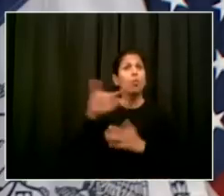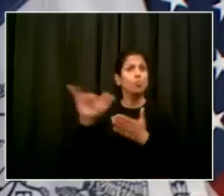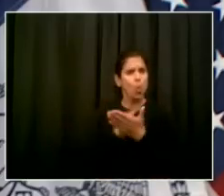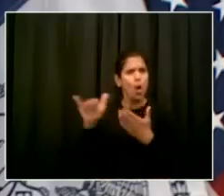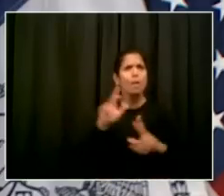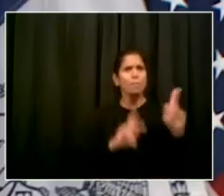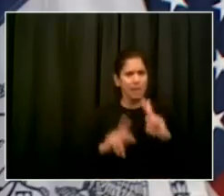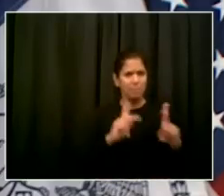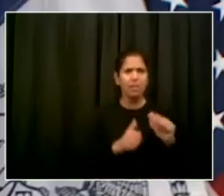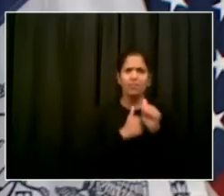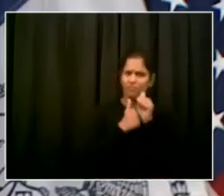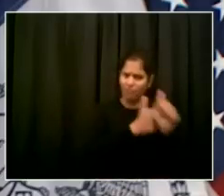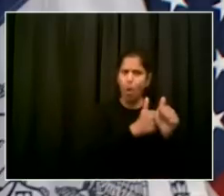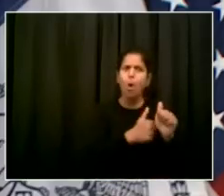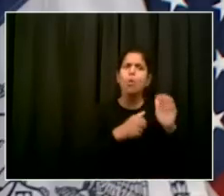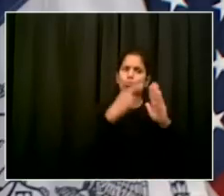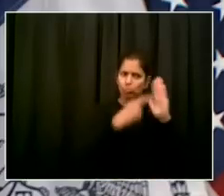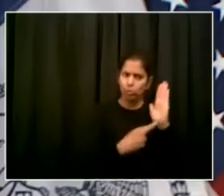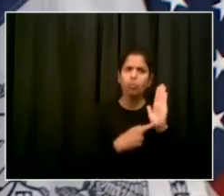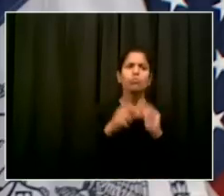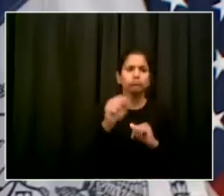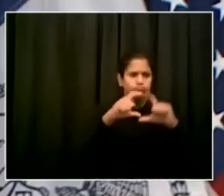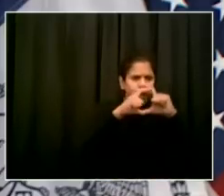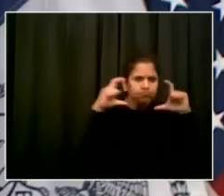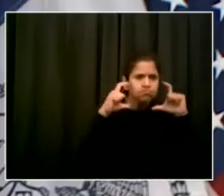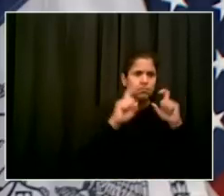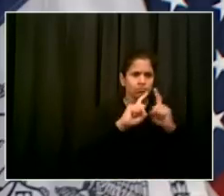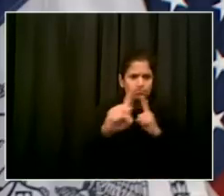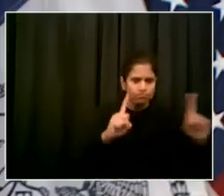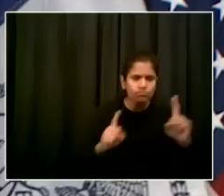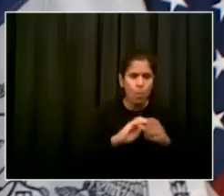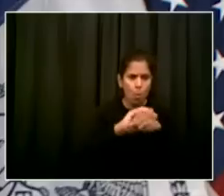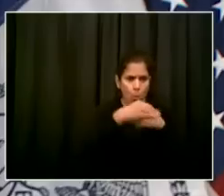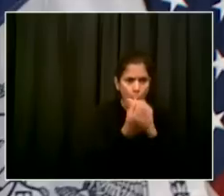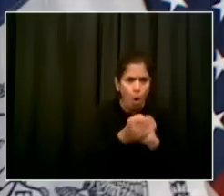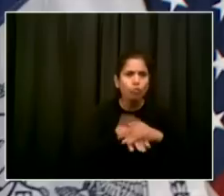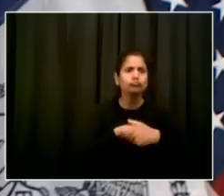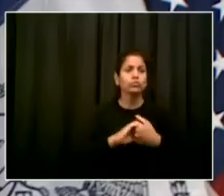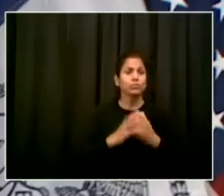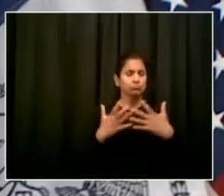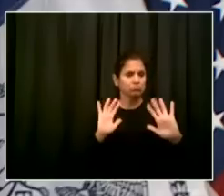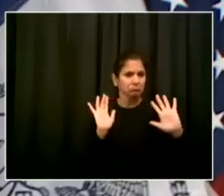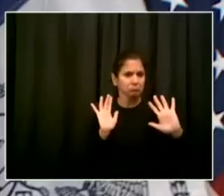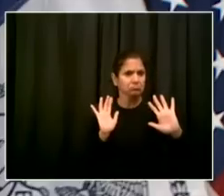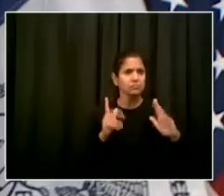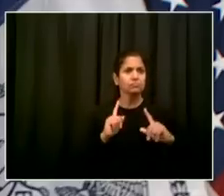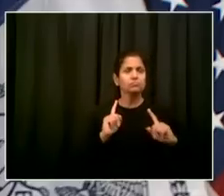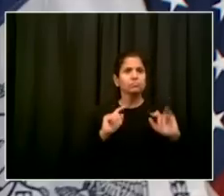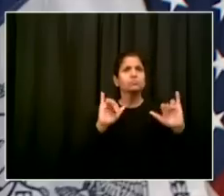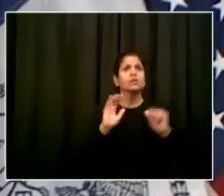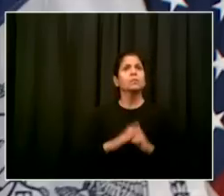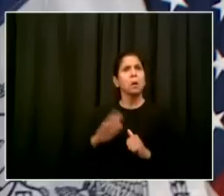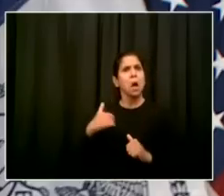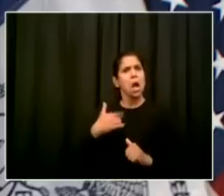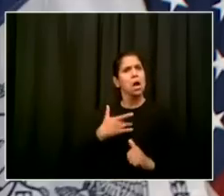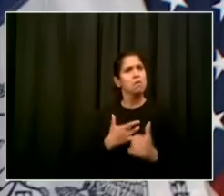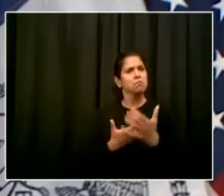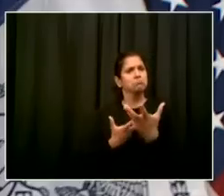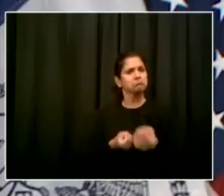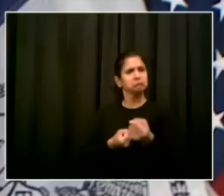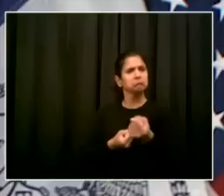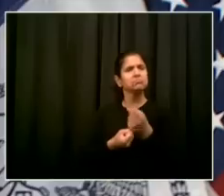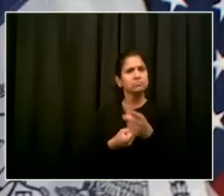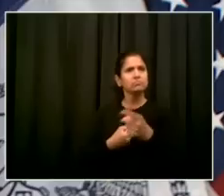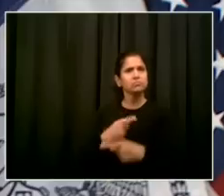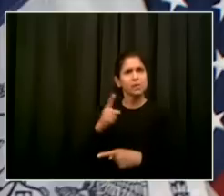better. So no question in my mind, after everything we went through, and also just the toughness of New Yorkers, the